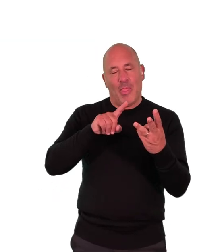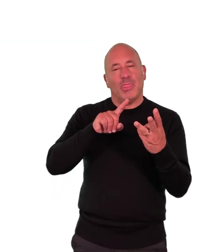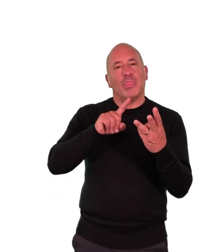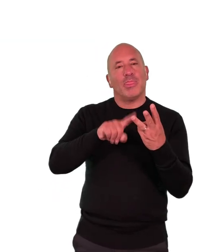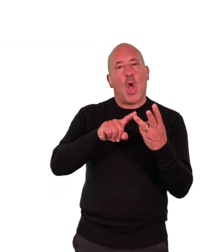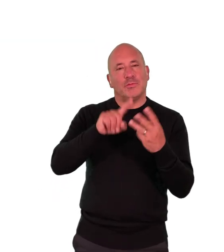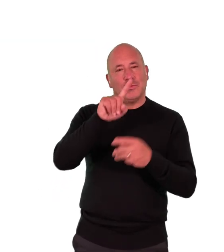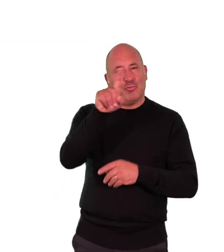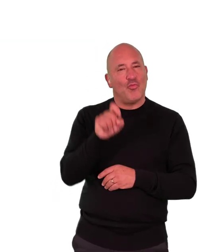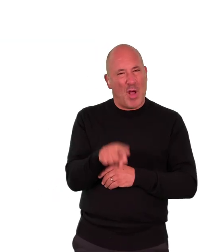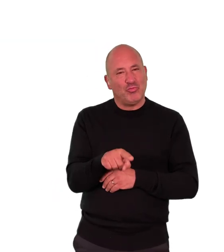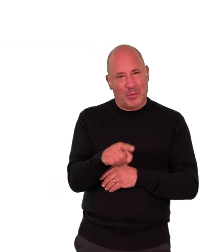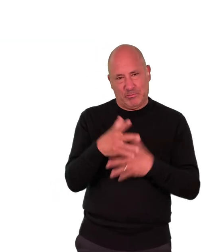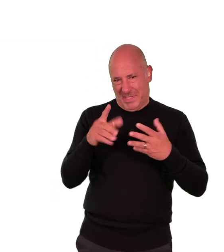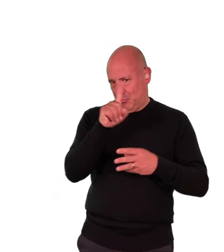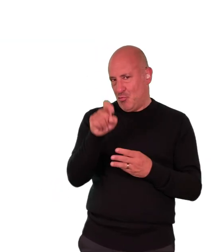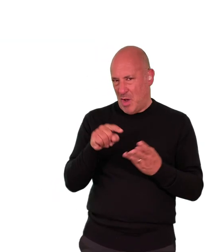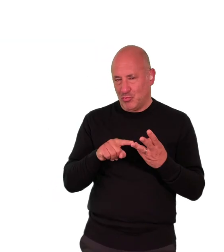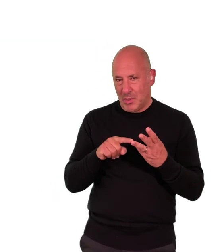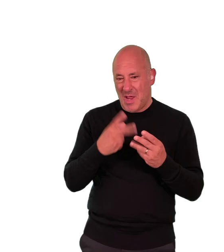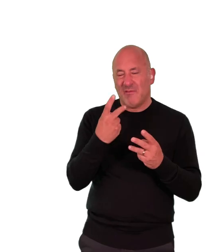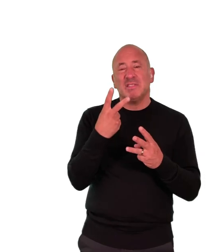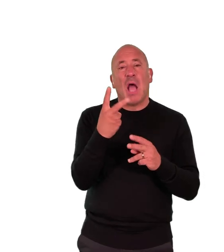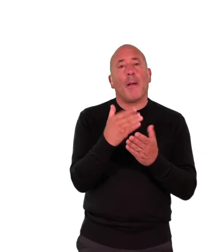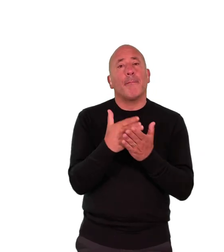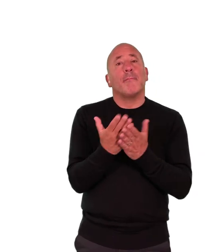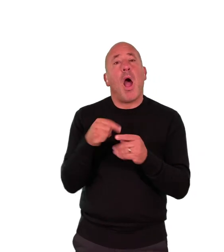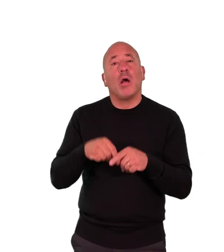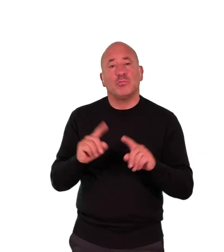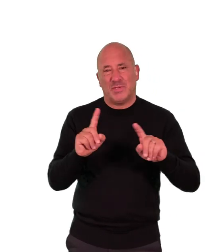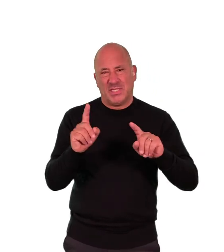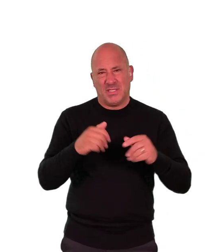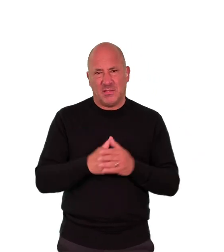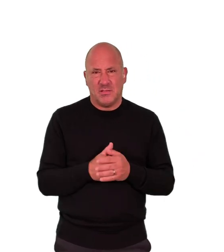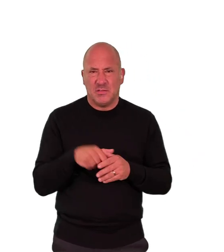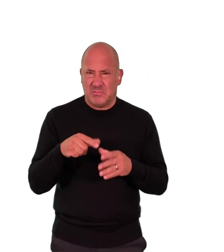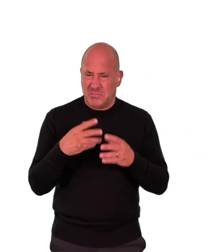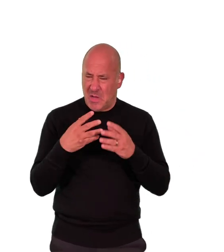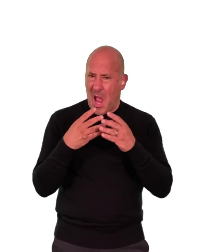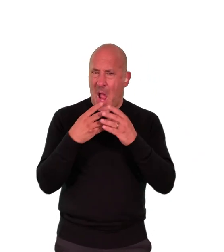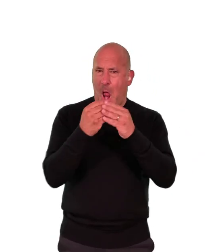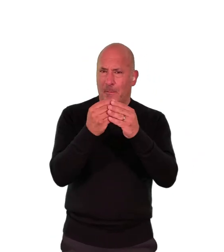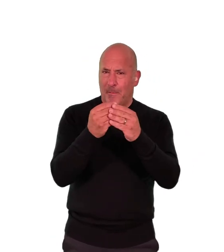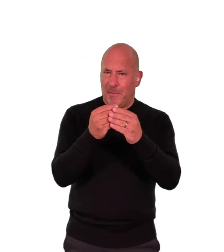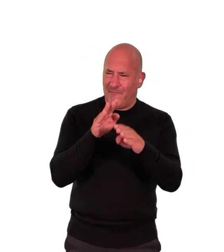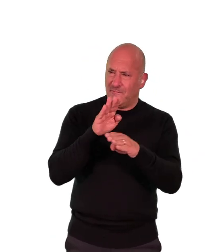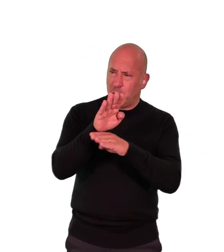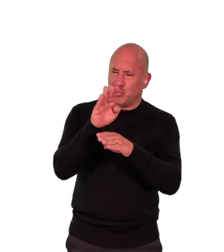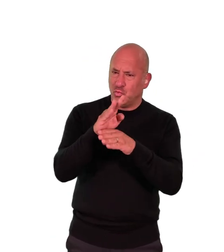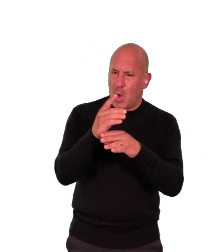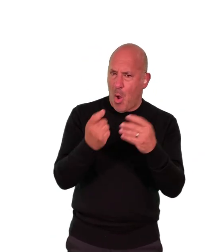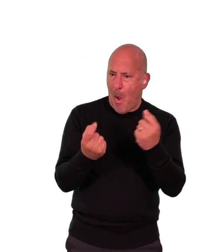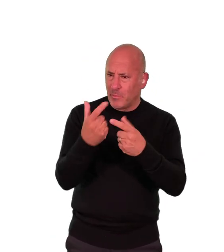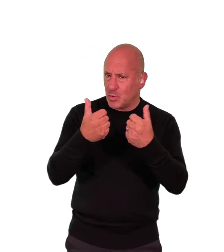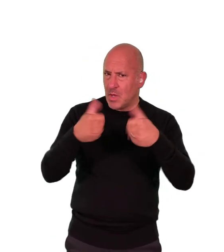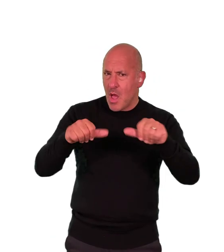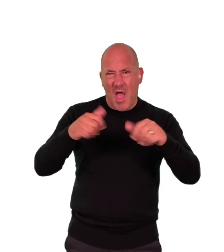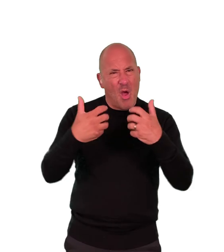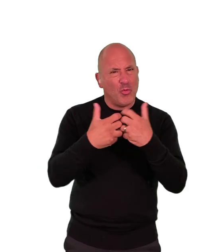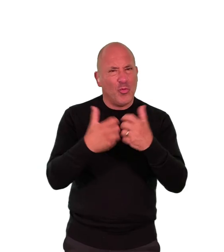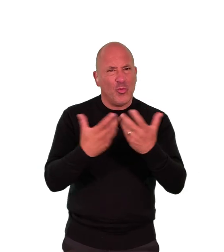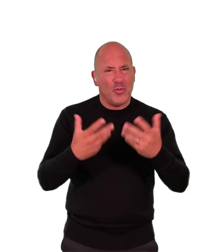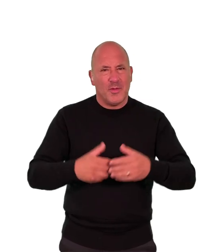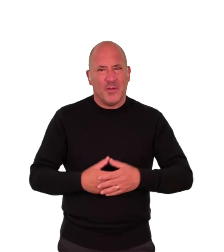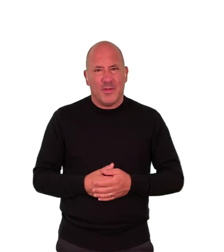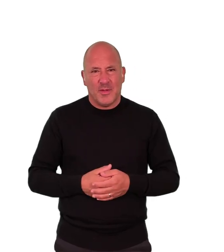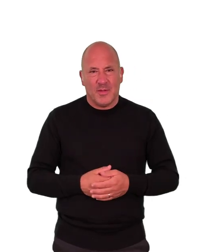The second part of this question asks, how will this help create future opportunities? It can feel challenging